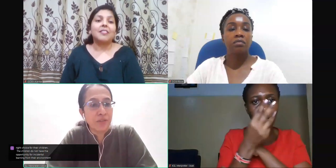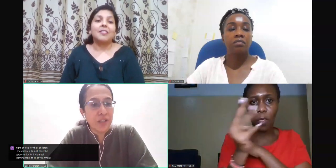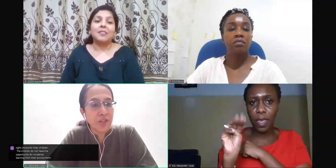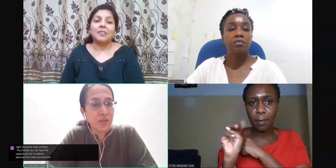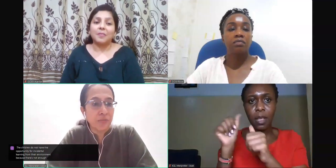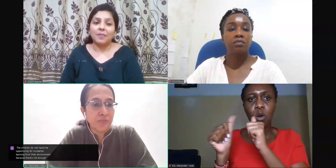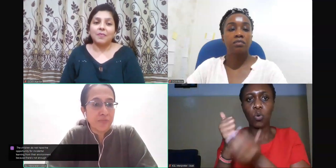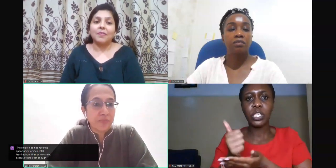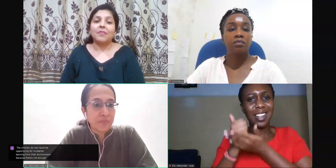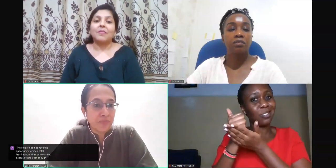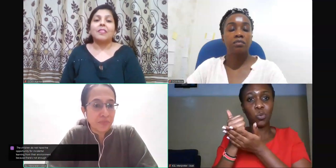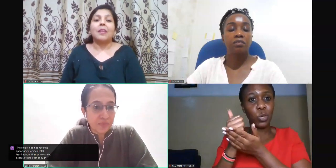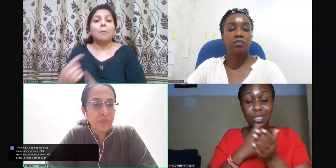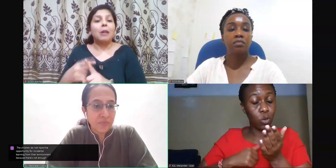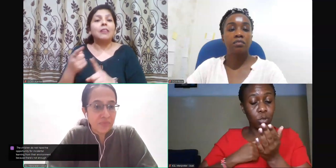language deprivation.